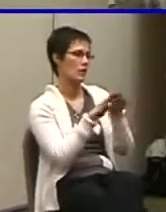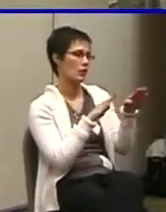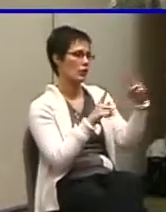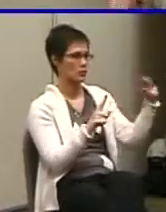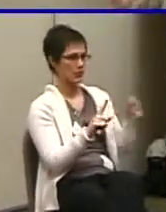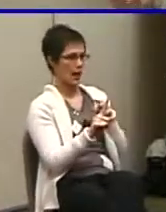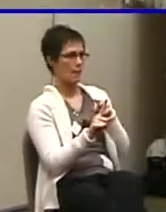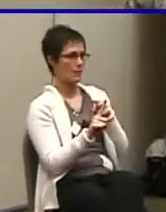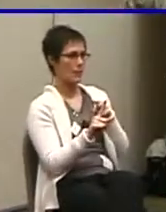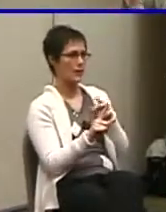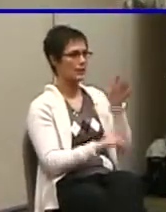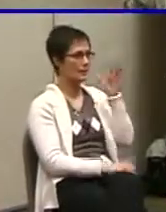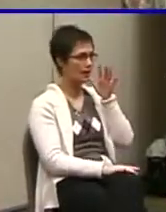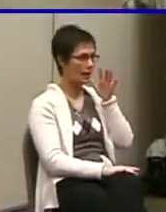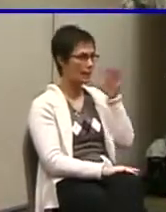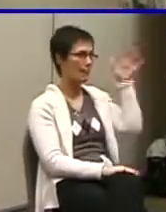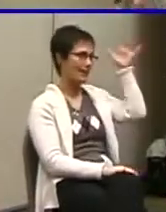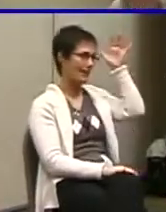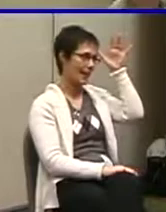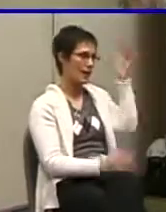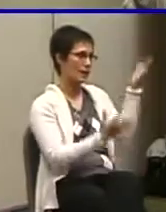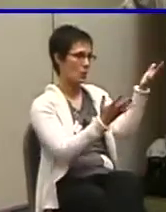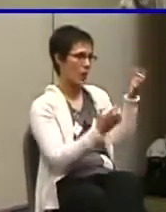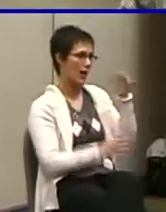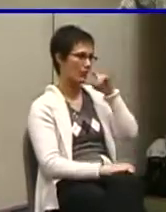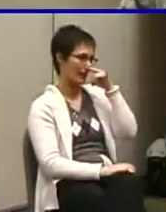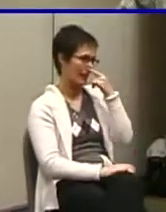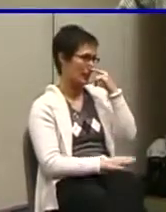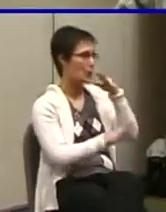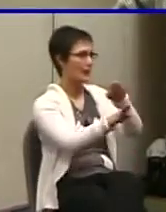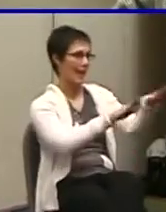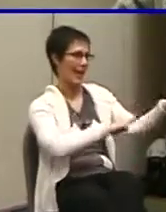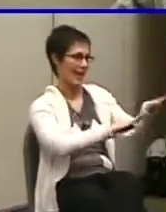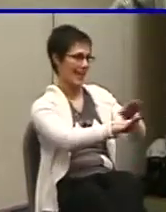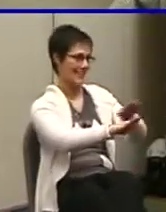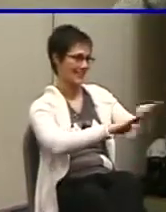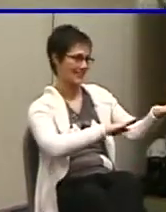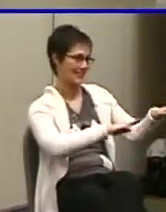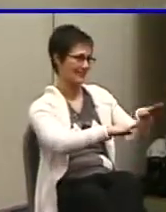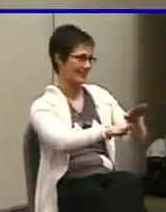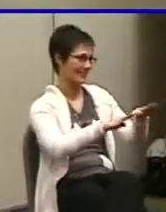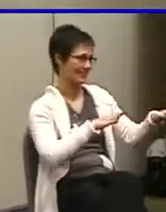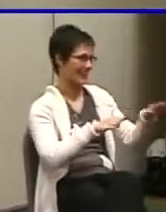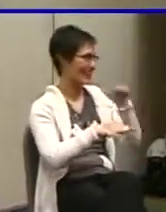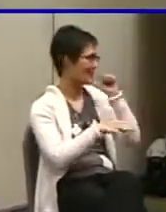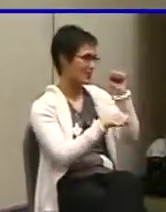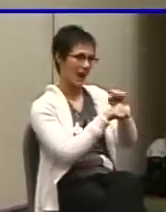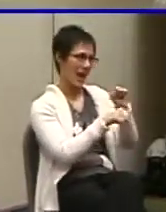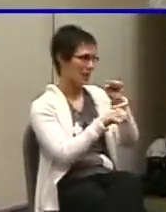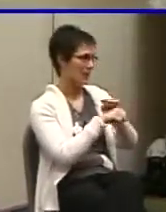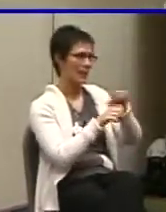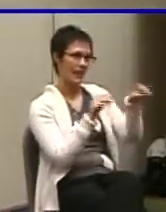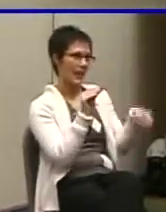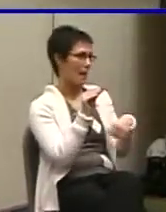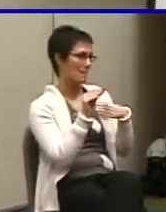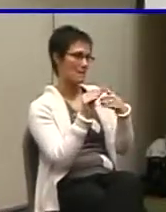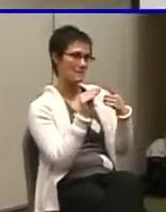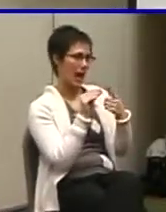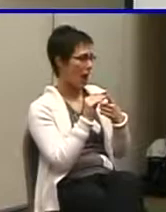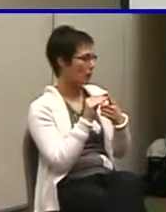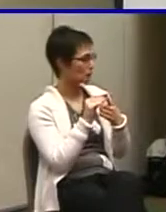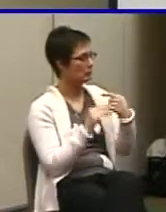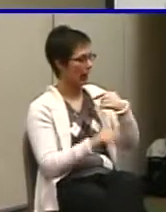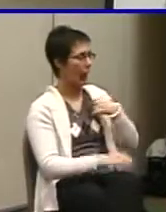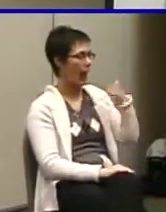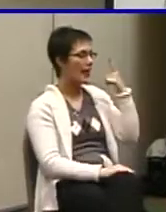is that mom and dad want the kid to behave. They're not working with their child in terms of, gee, you know what, I think Lori